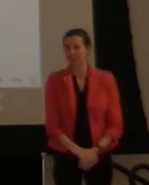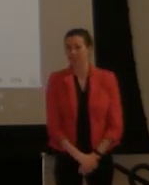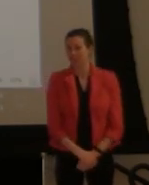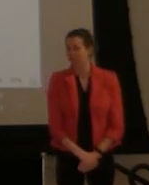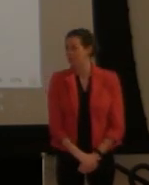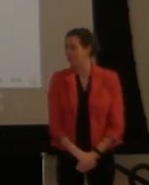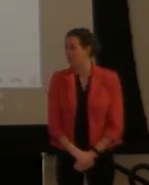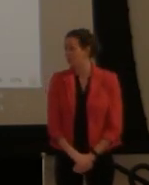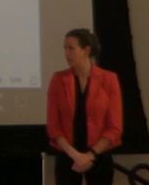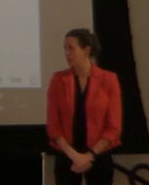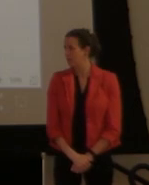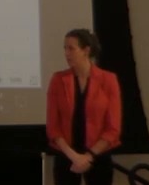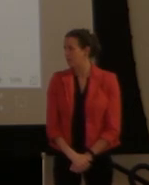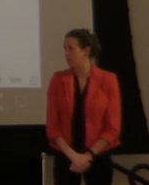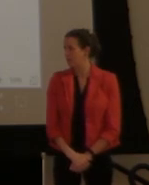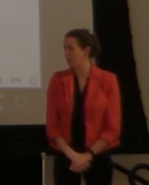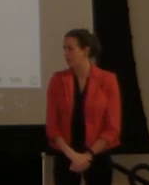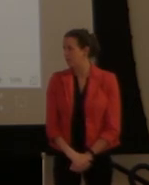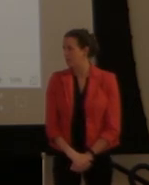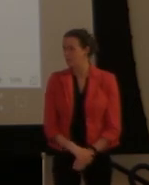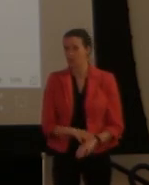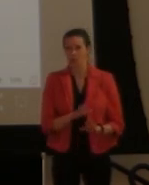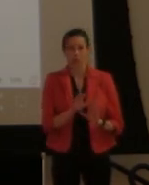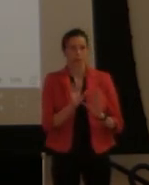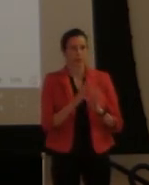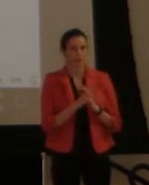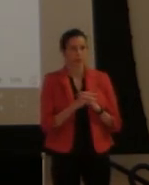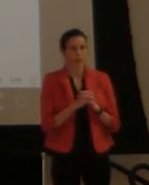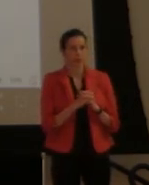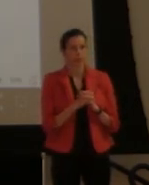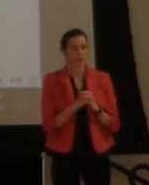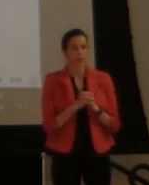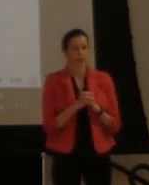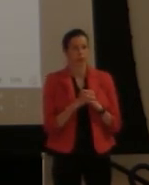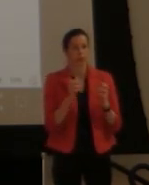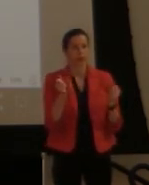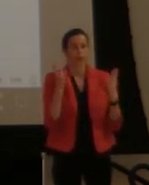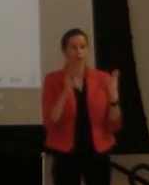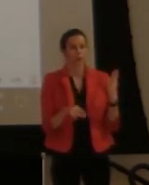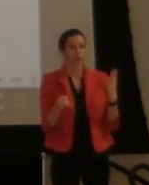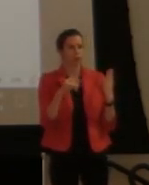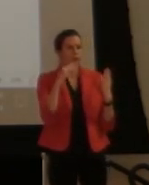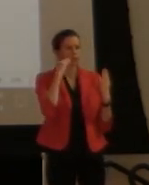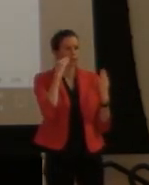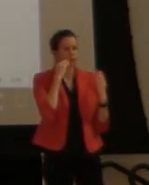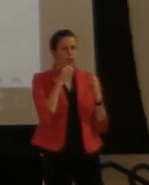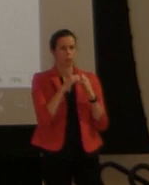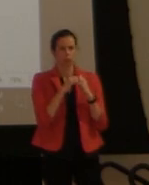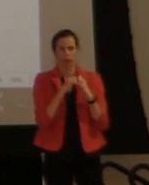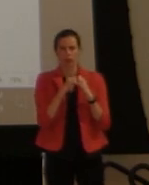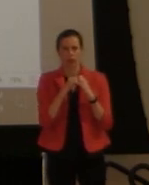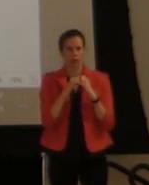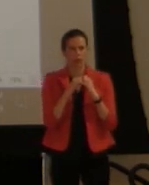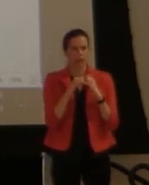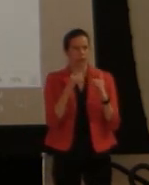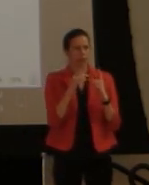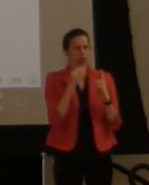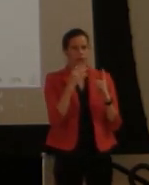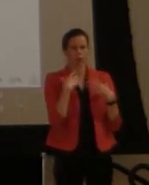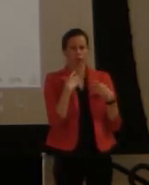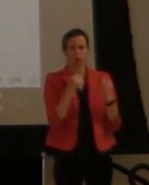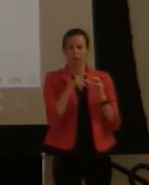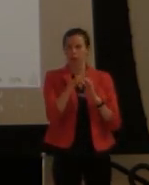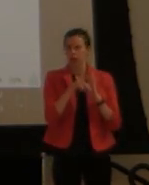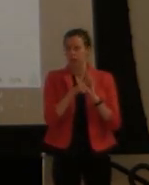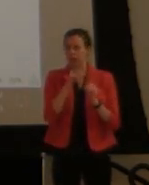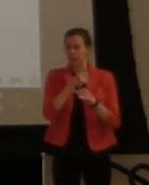Good morning. All right, we'll just wait a second. How many of you are familiar with HPIO, the Health Policy Institute of